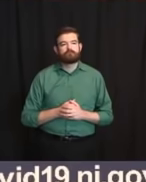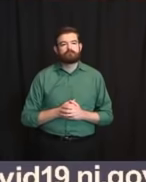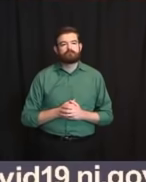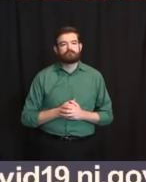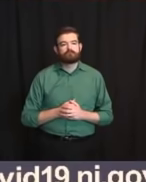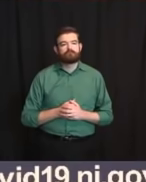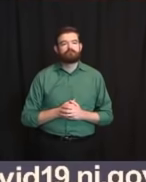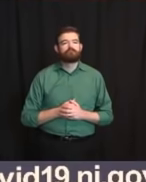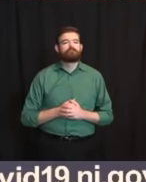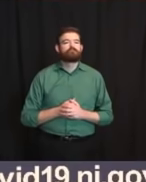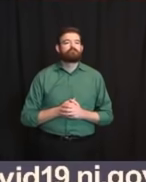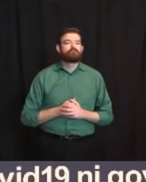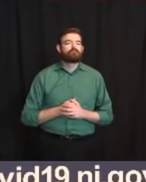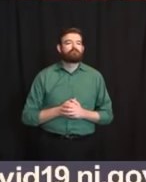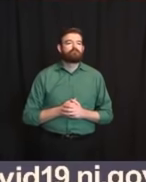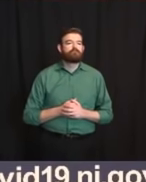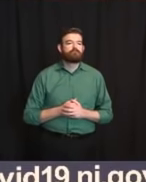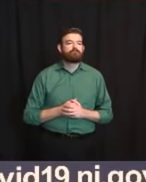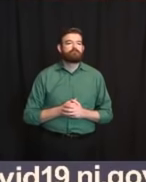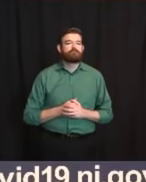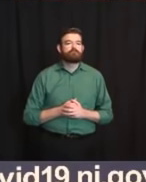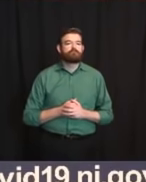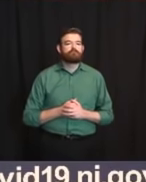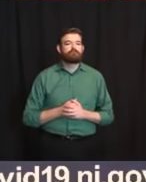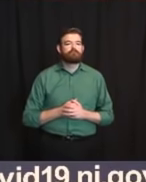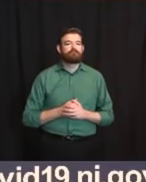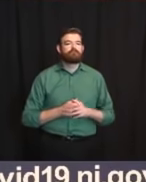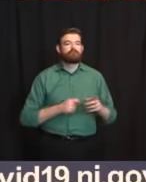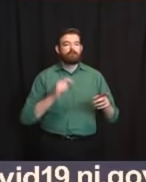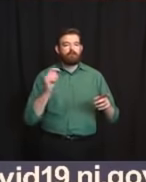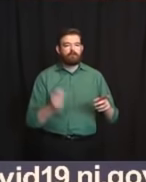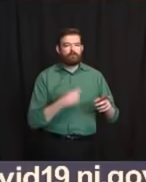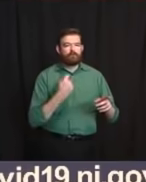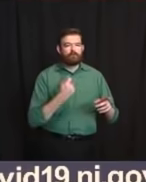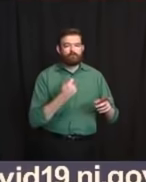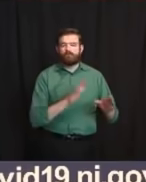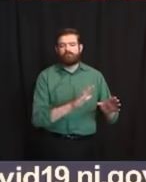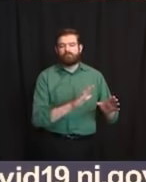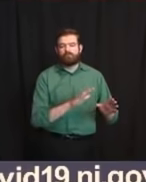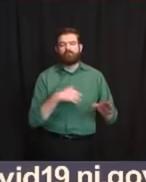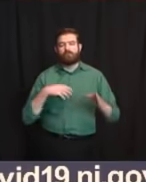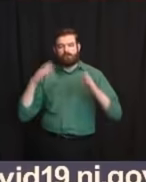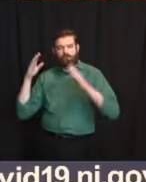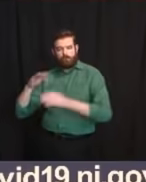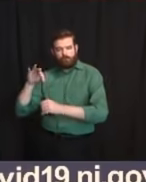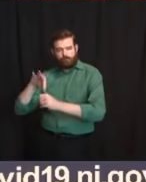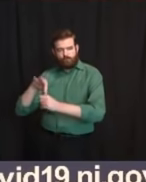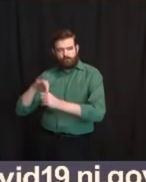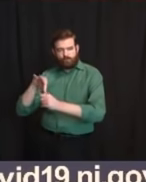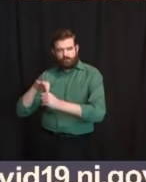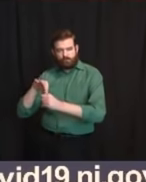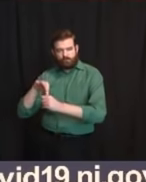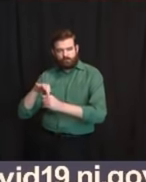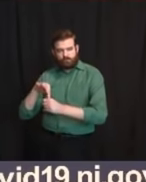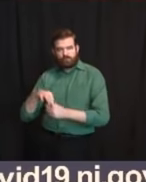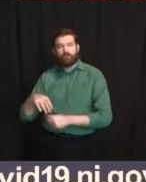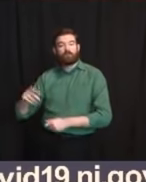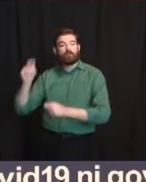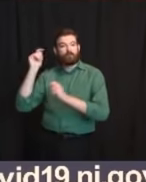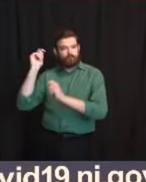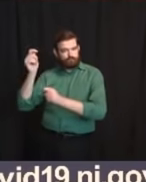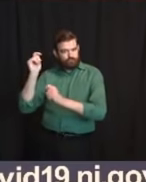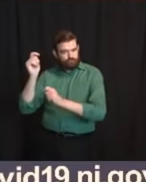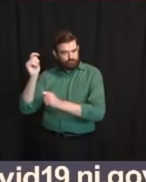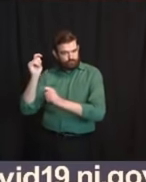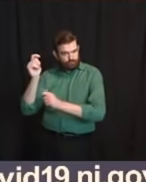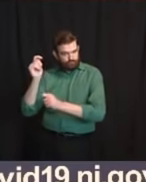on pools, charter fishing, which I hope will be coming both soon. We are looking at golf, no promises. But